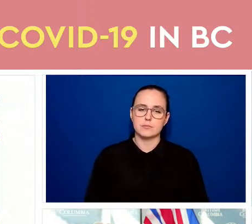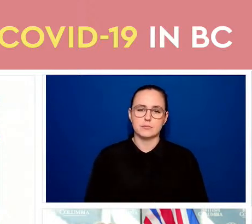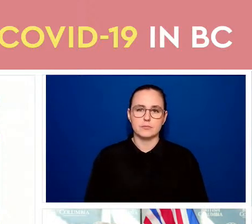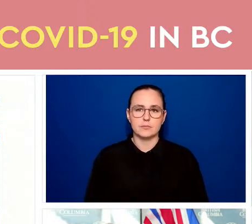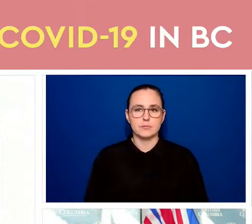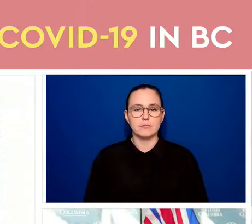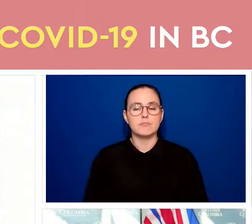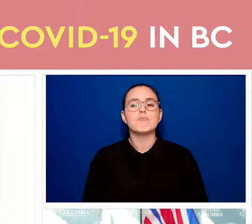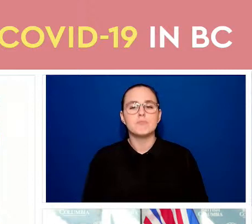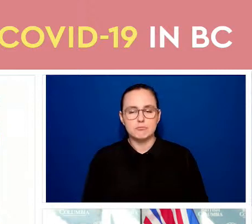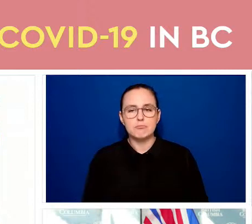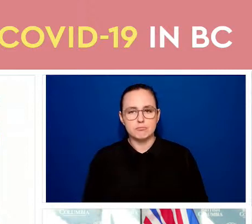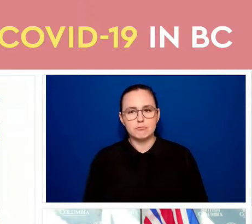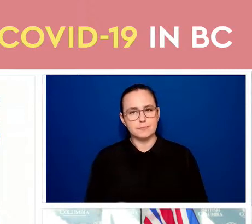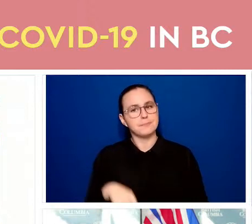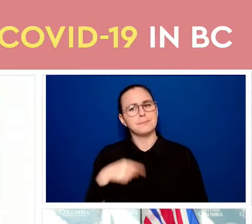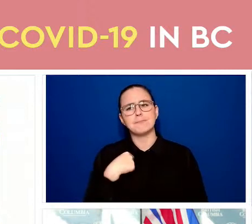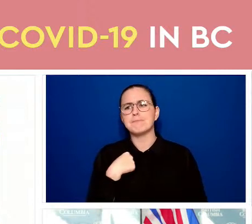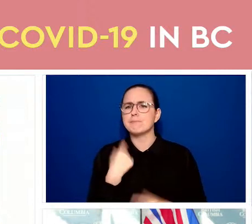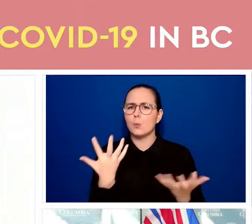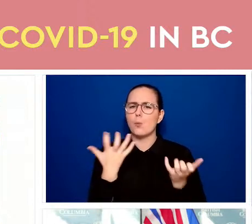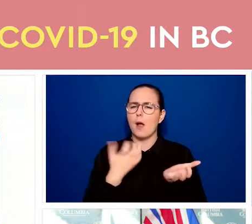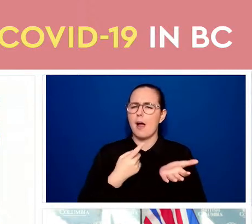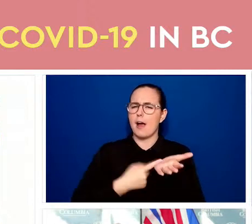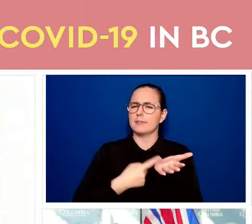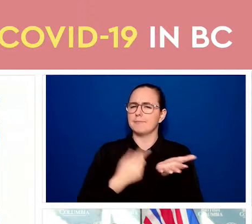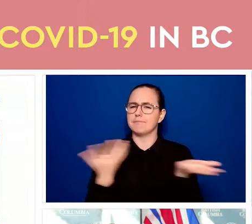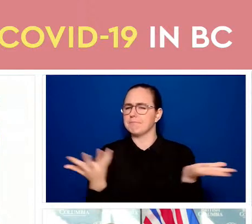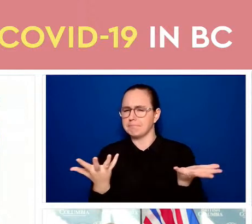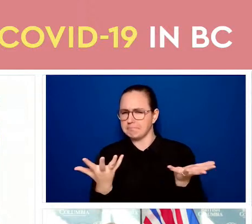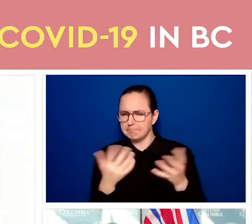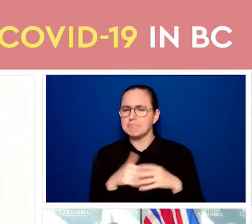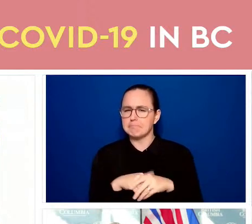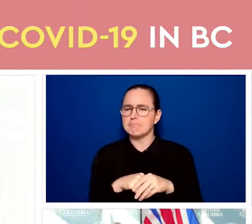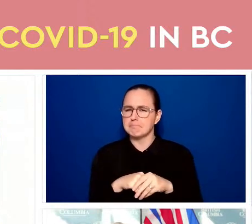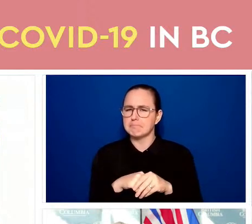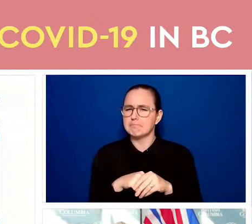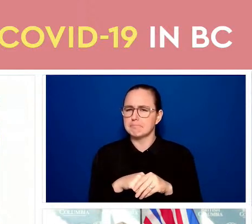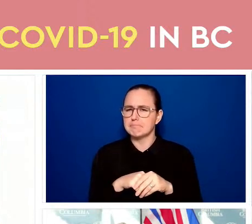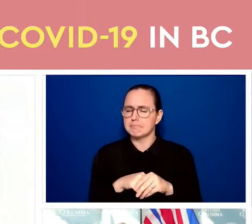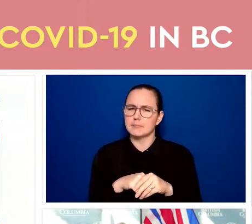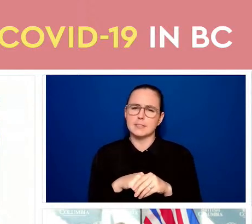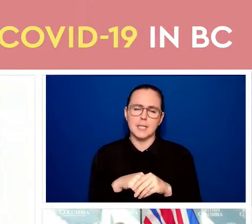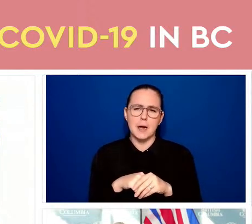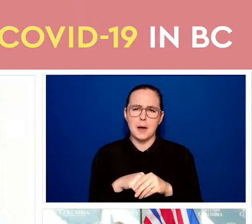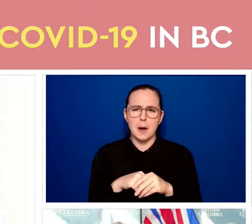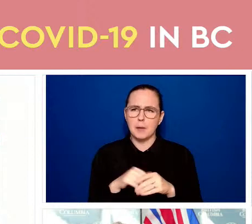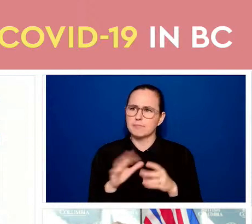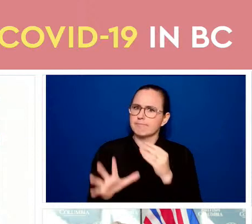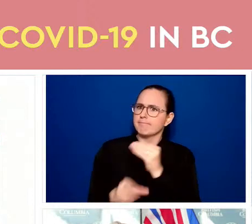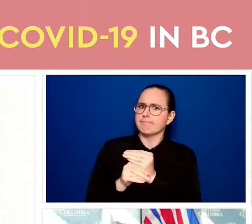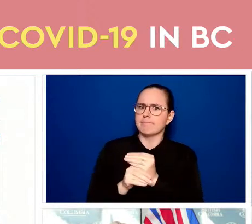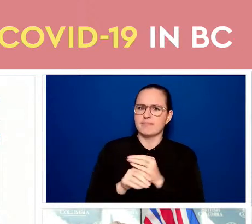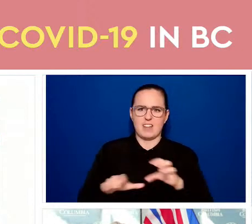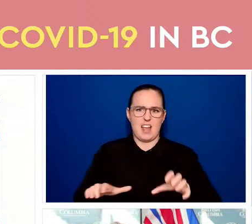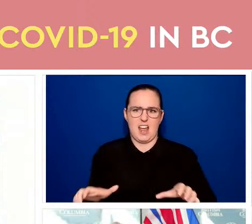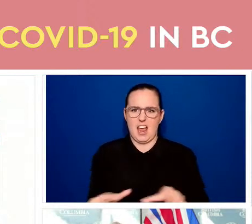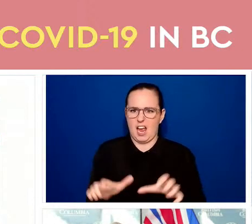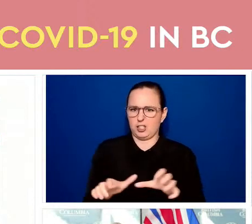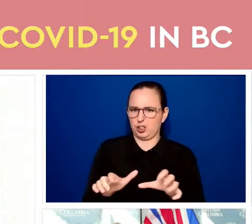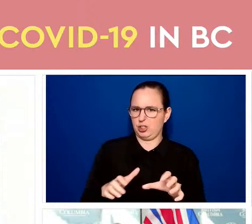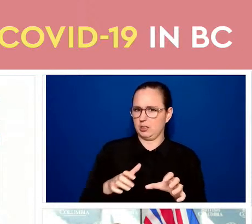I want to address as well some of the additional actions we are taking as part of our public health response,